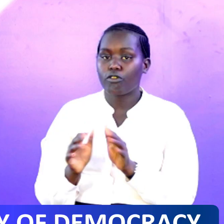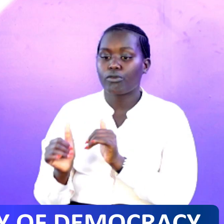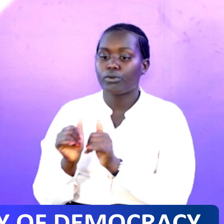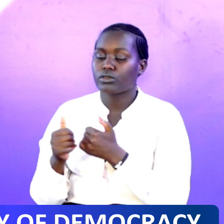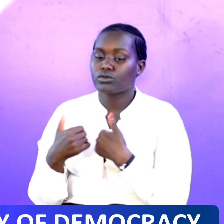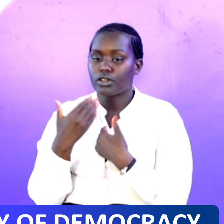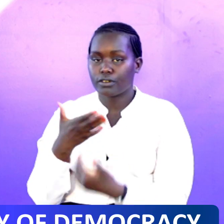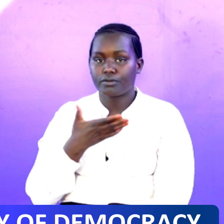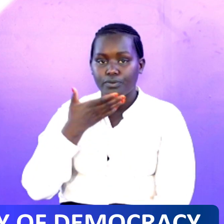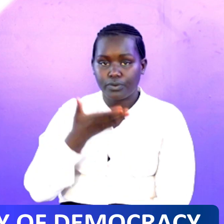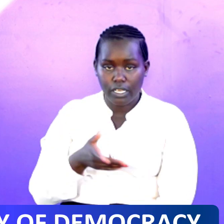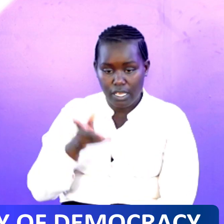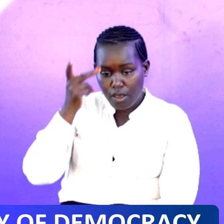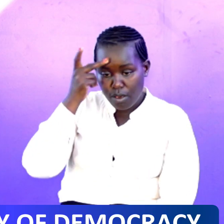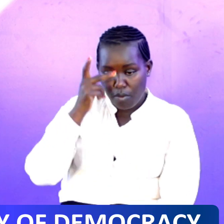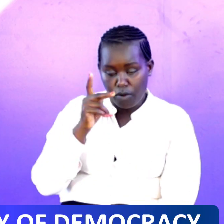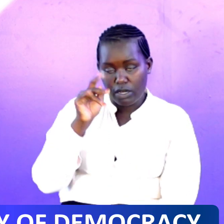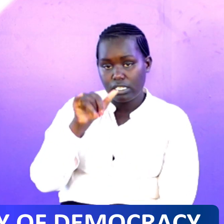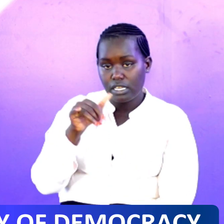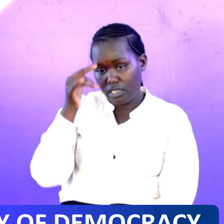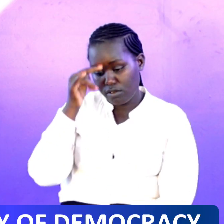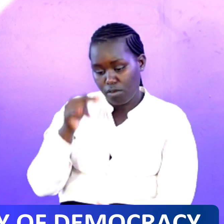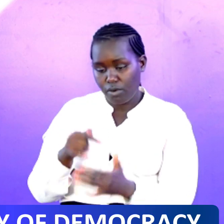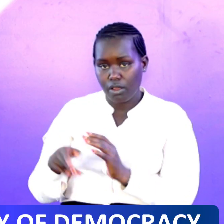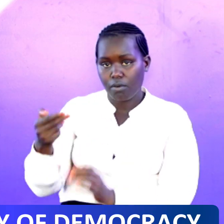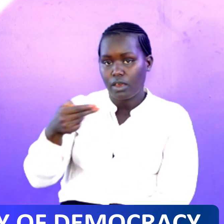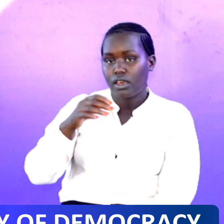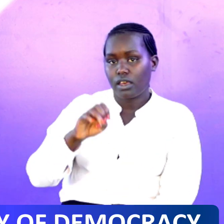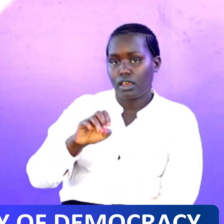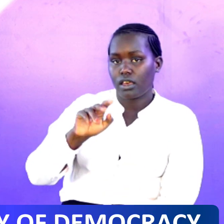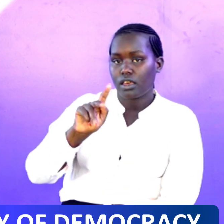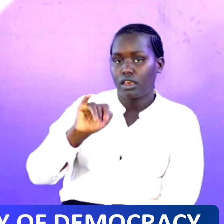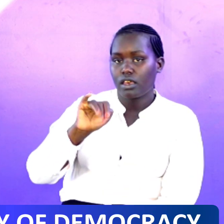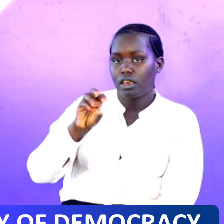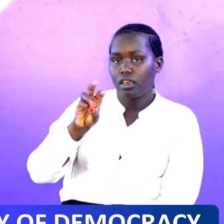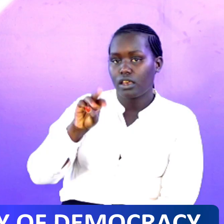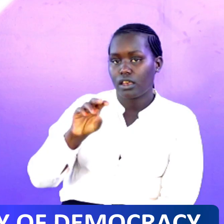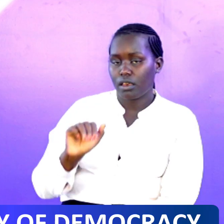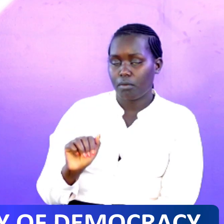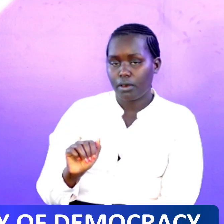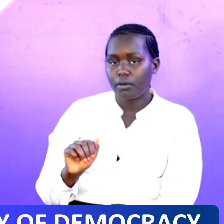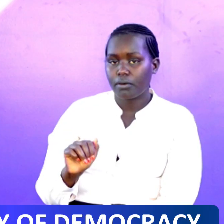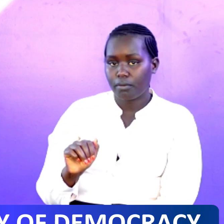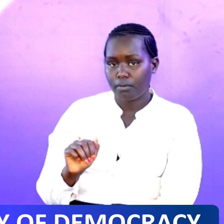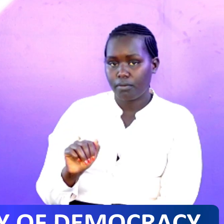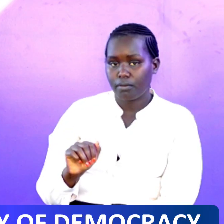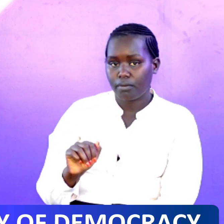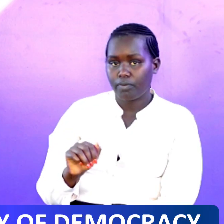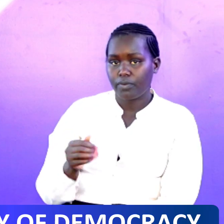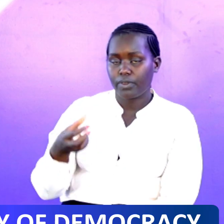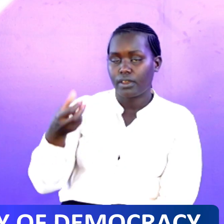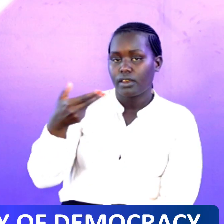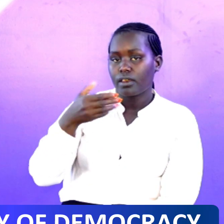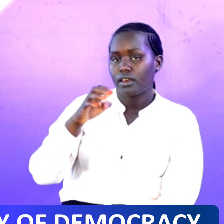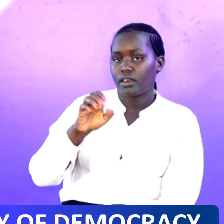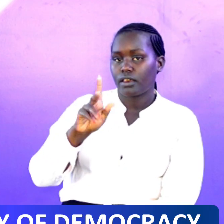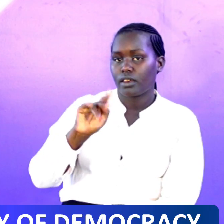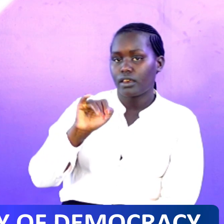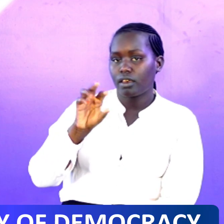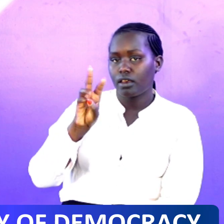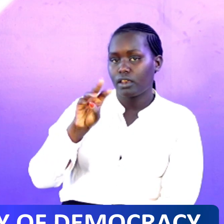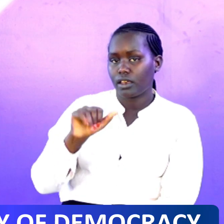responsive policy? That's why my party, which I call Hekima Alliance, came out with 3 taglines. Hekima Mashinani means go